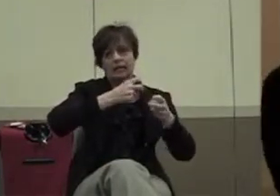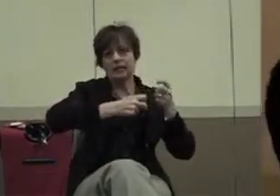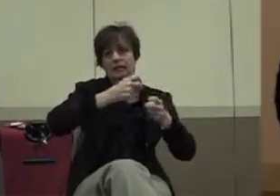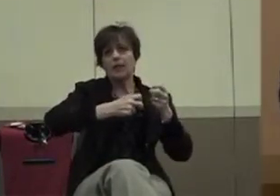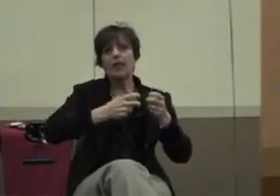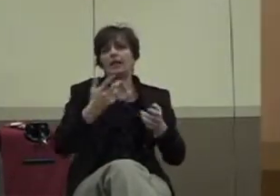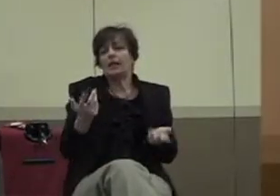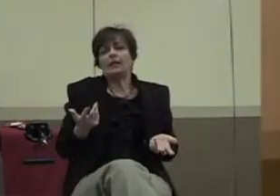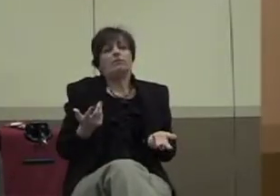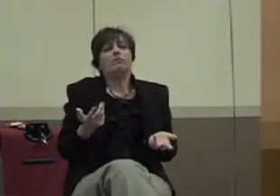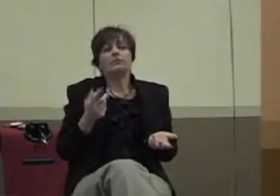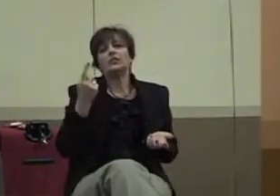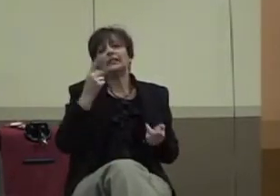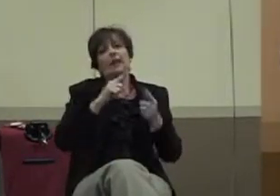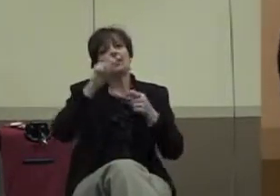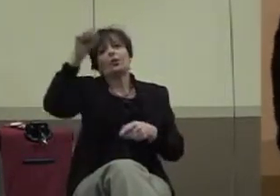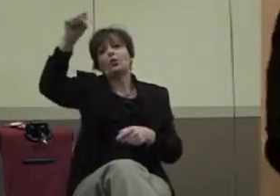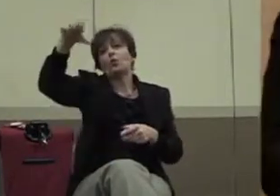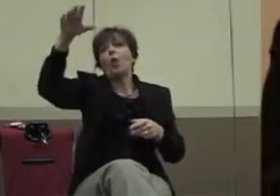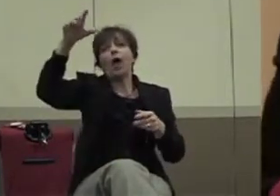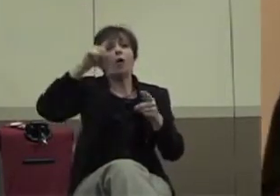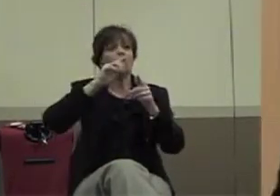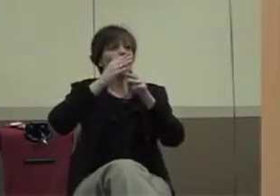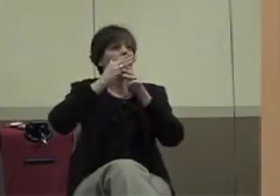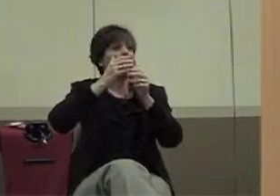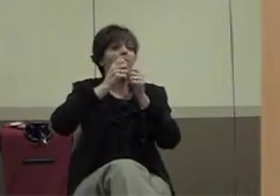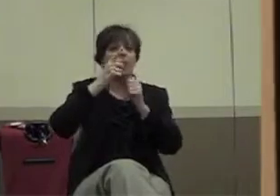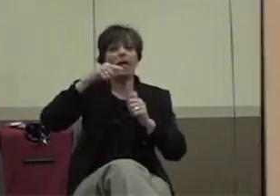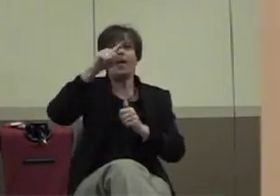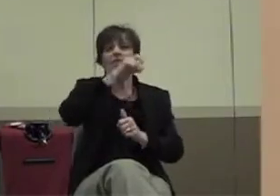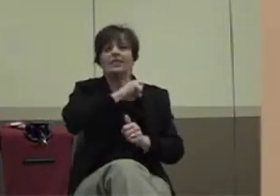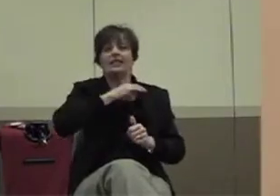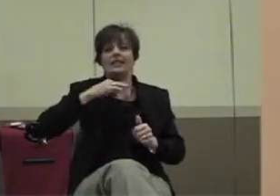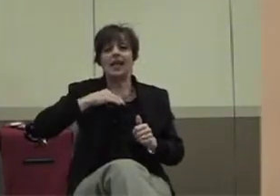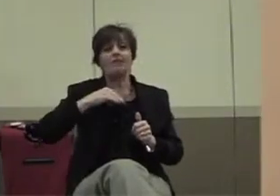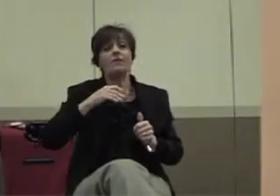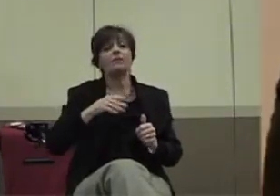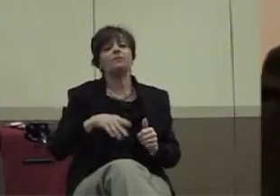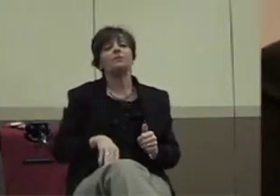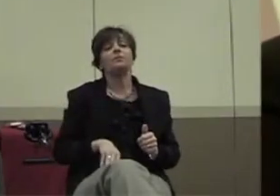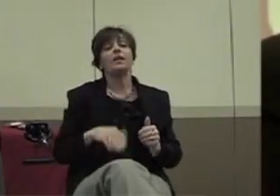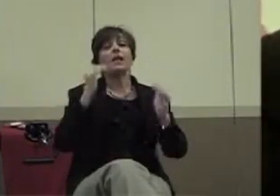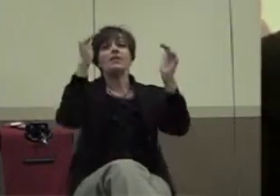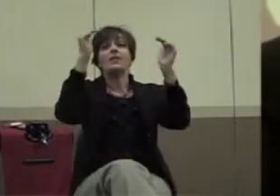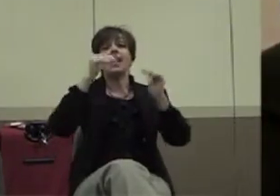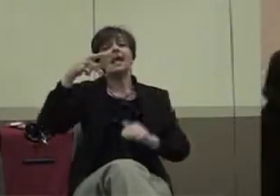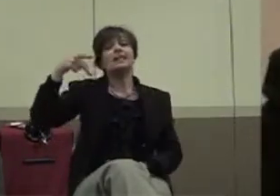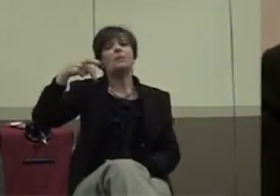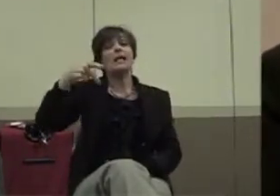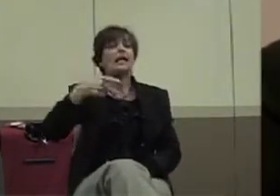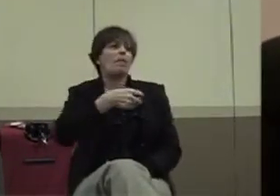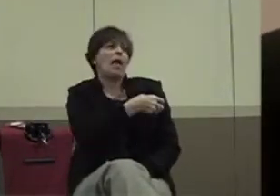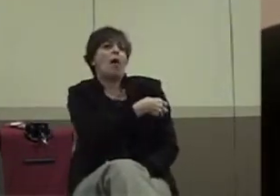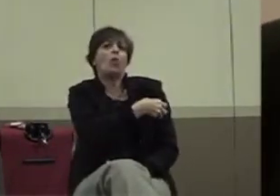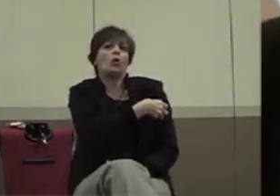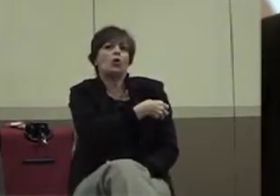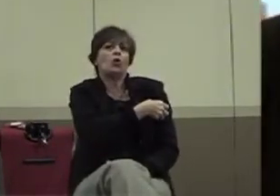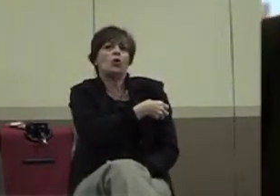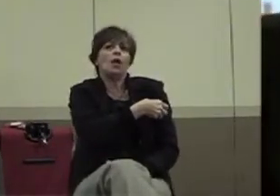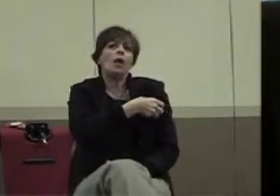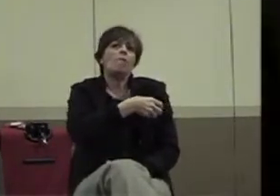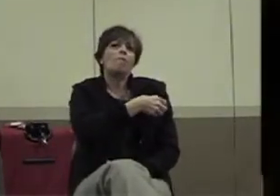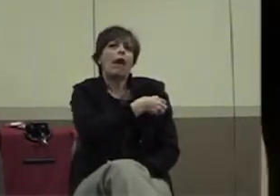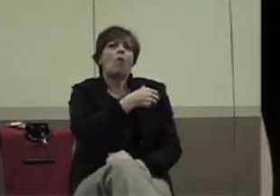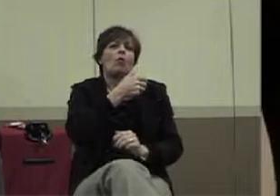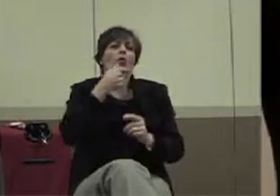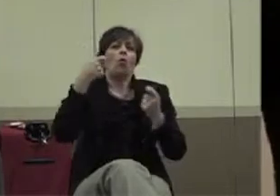something to throw out, just to share with staff. Now the next P is power. Power over your emotions. How many